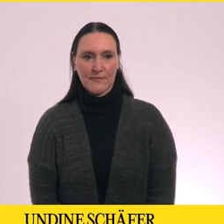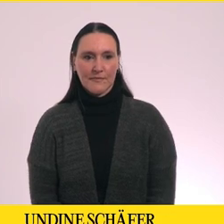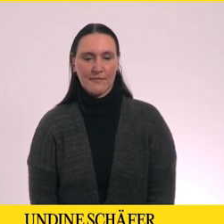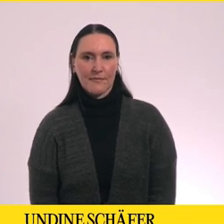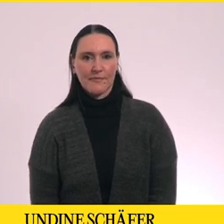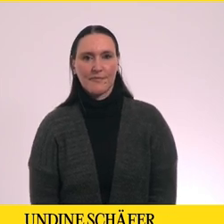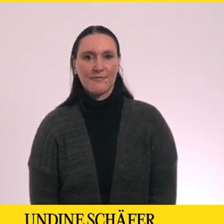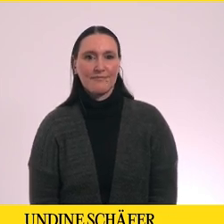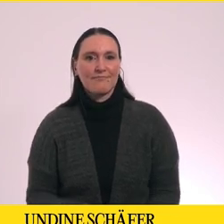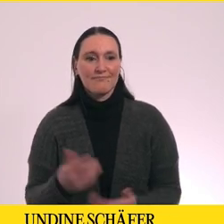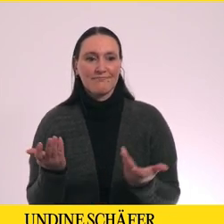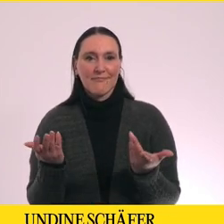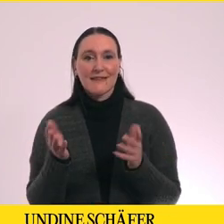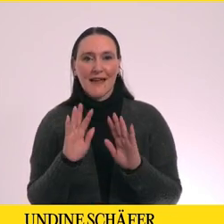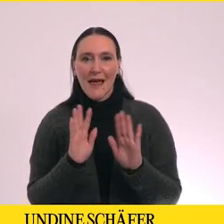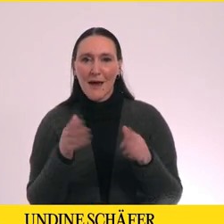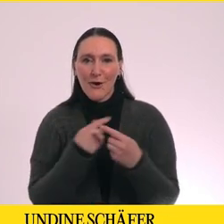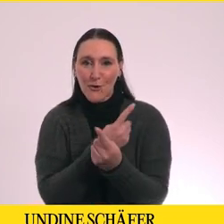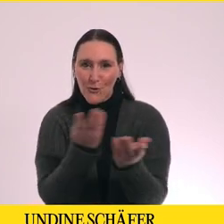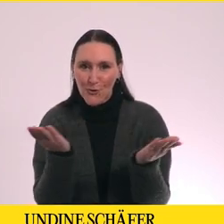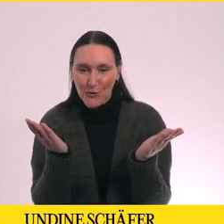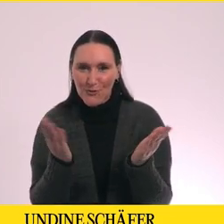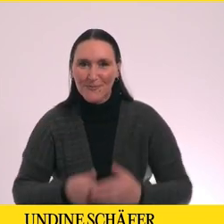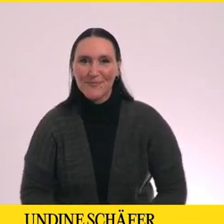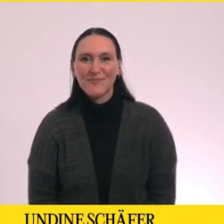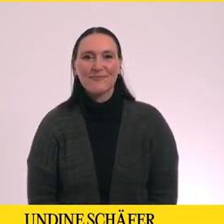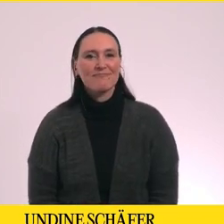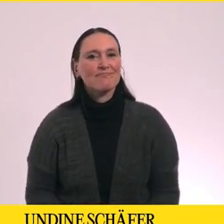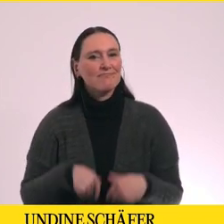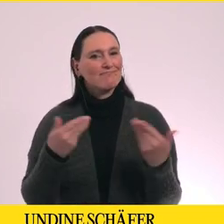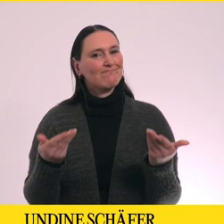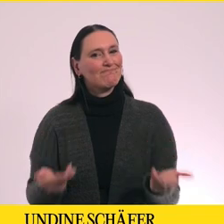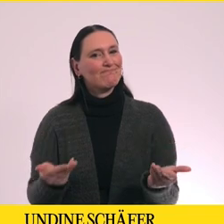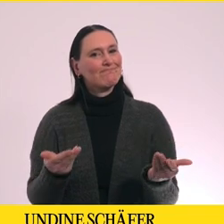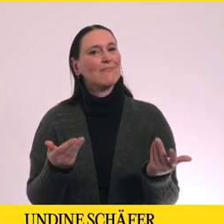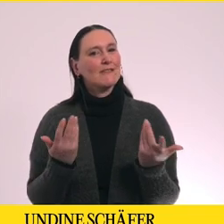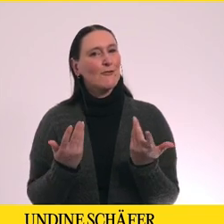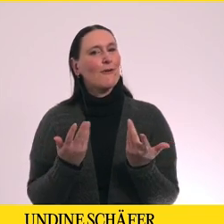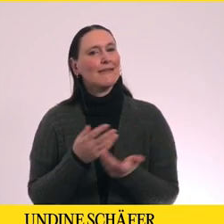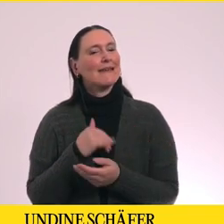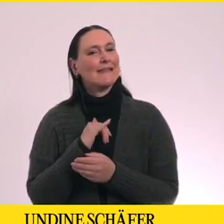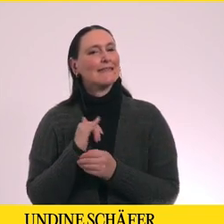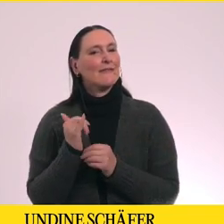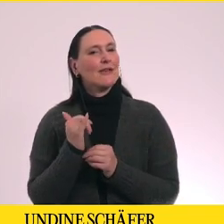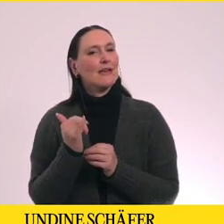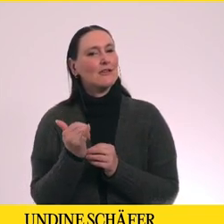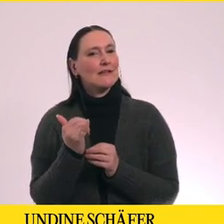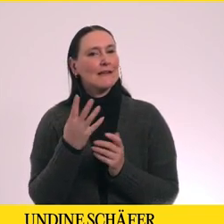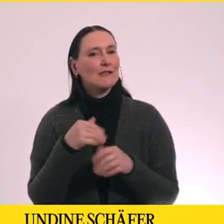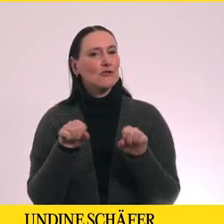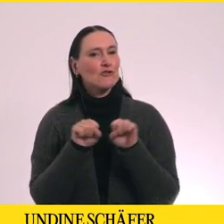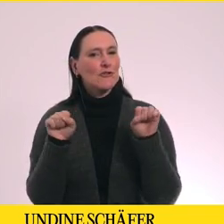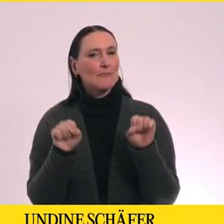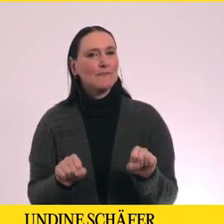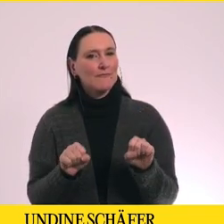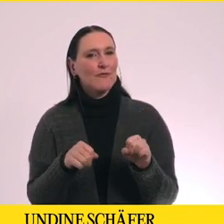Hello, everyone, and welcome to this conversation on navigating systems of care and control. So this